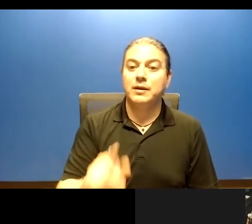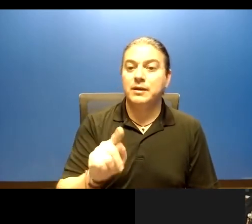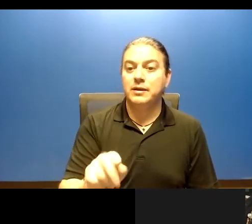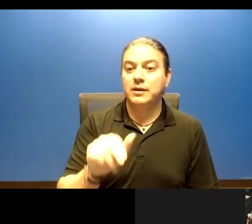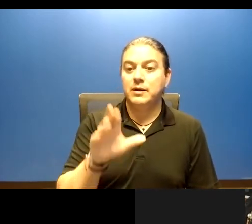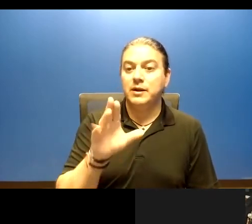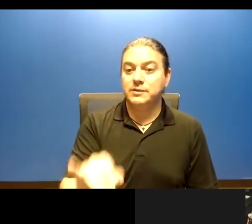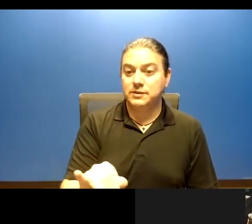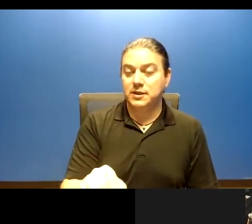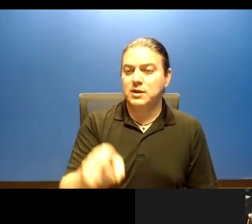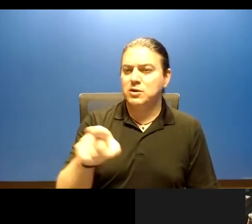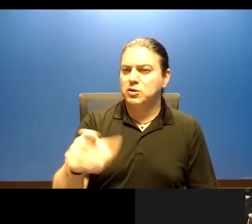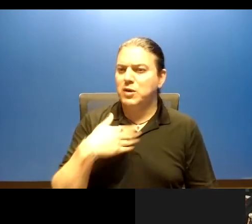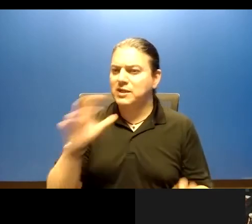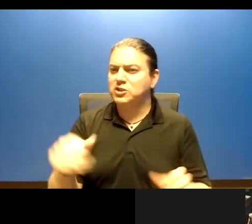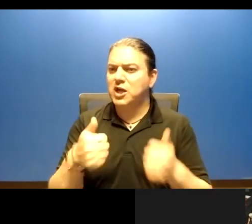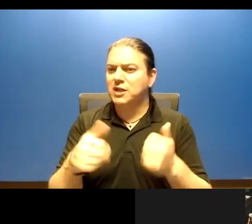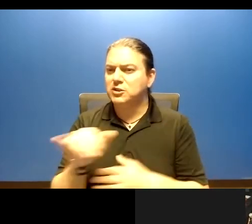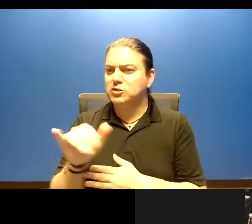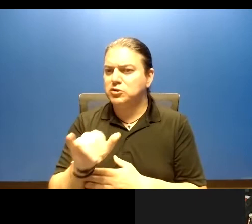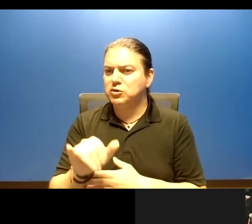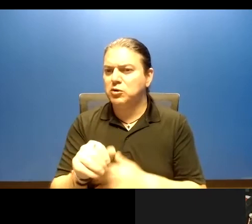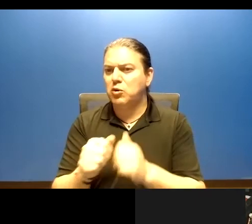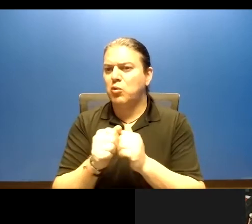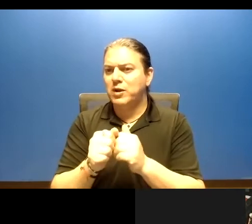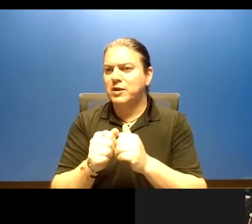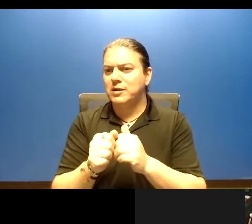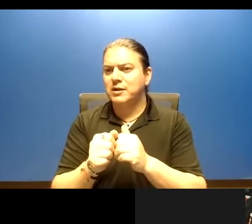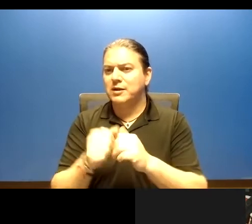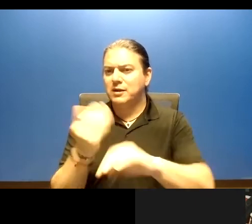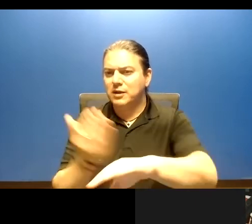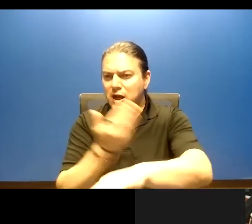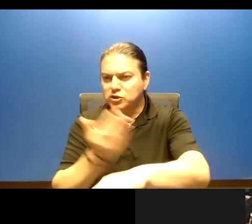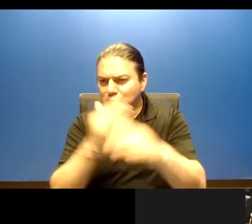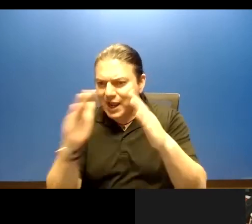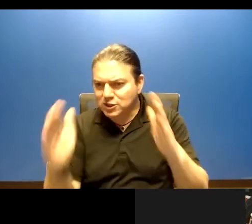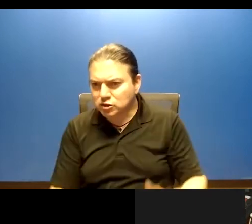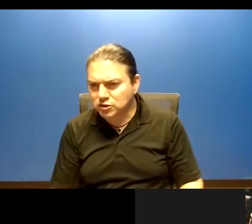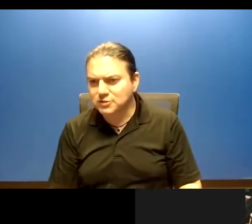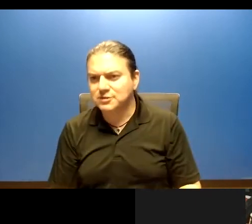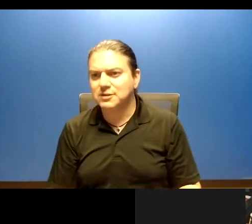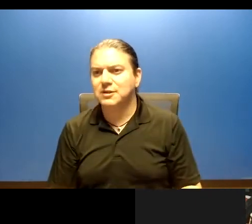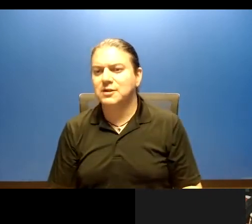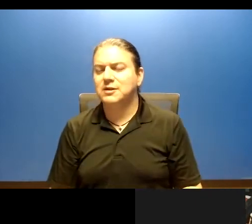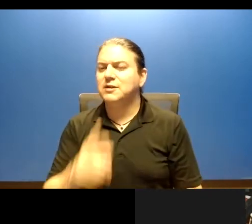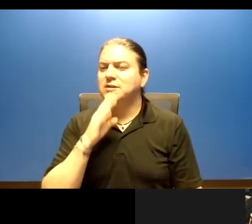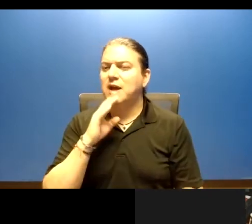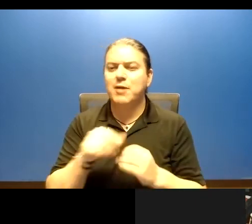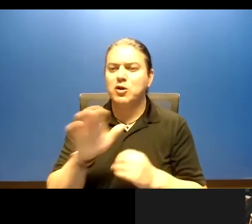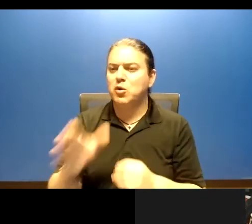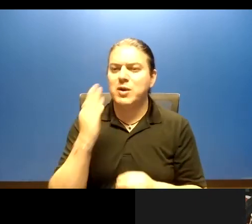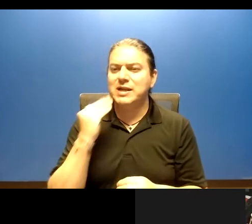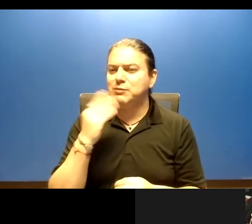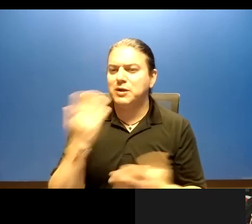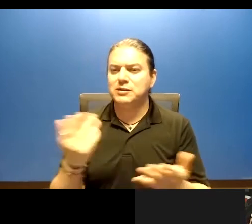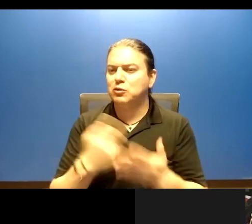had challenges as well with contractors, and so can you talk about some of your experiences with contractors and the